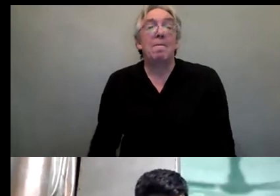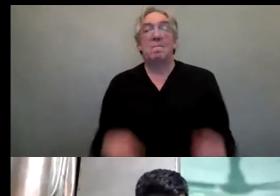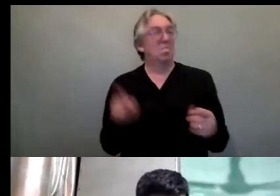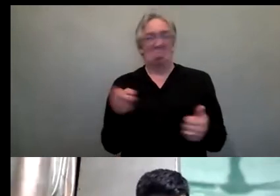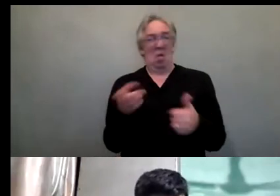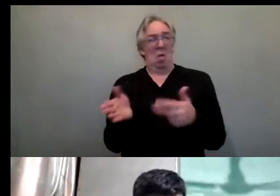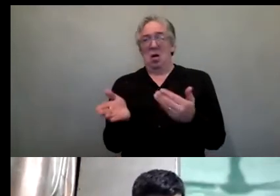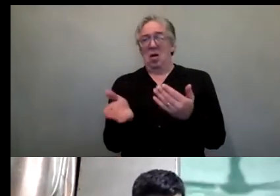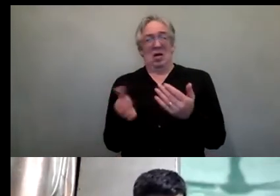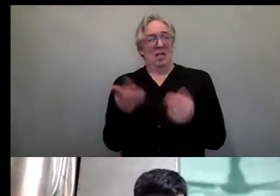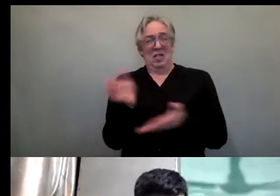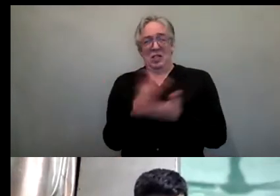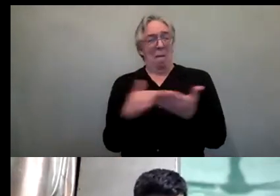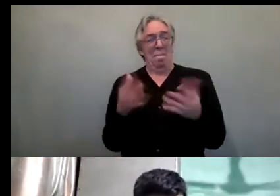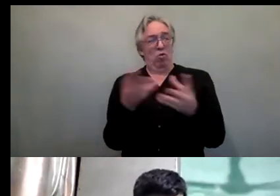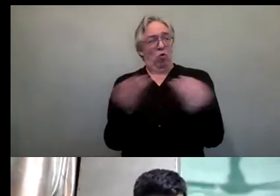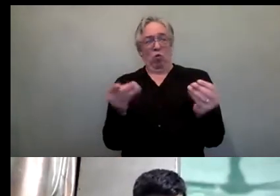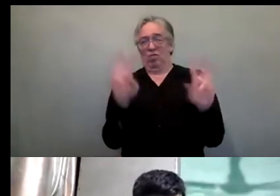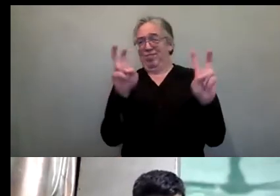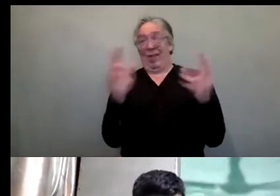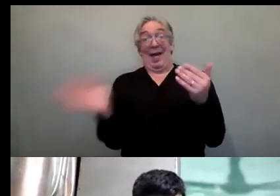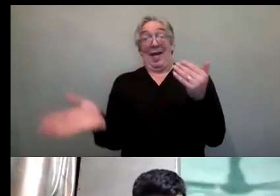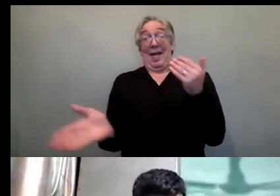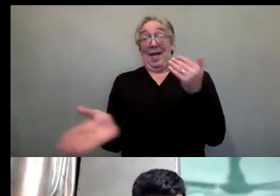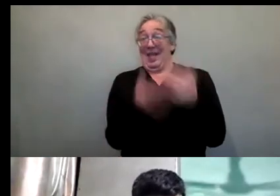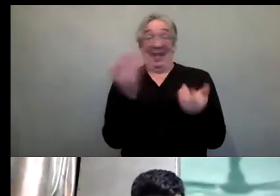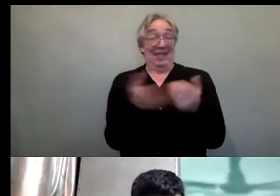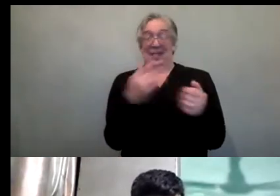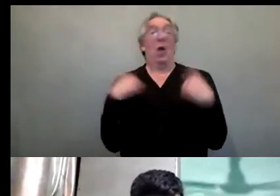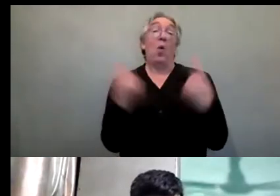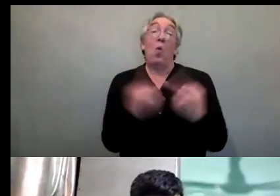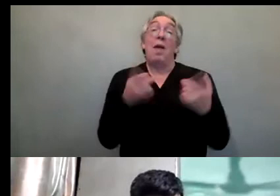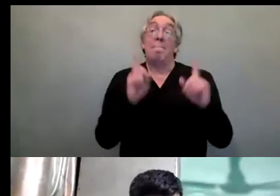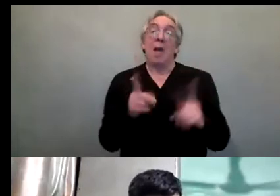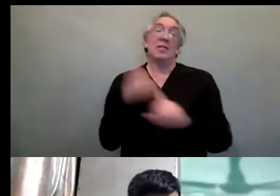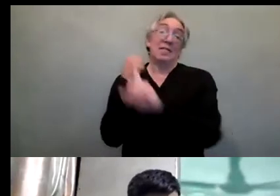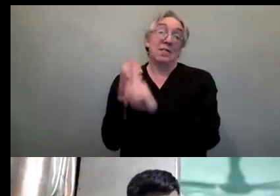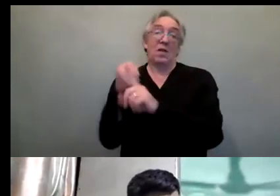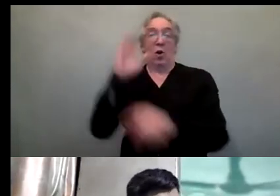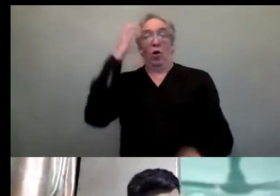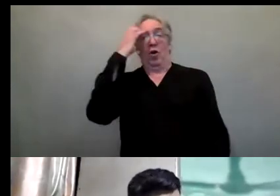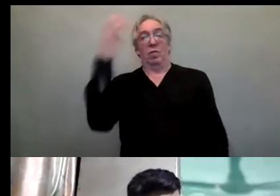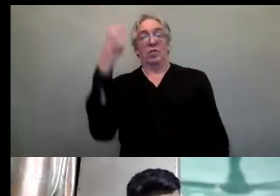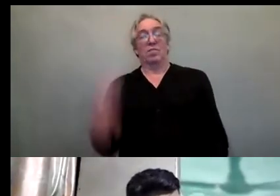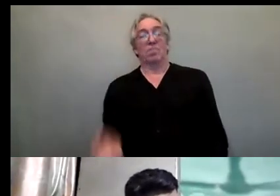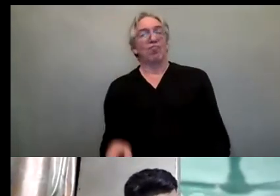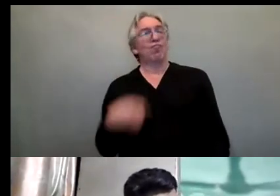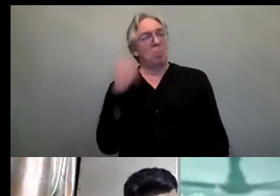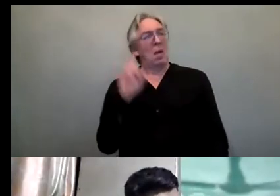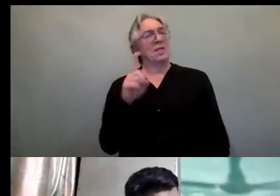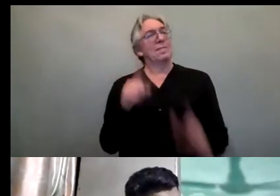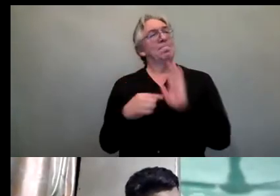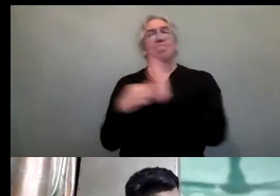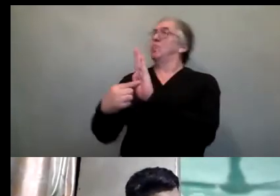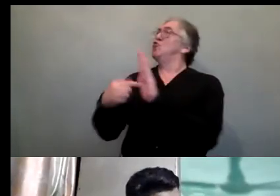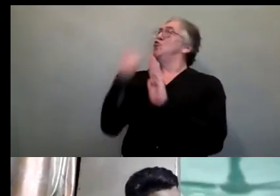governments to satisfy the needs of persons with disabilities. The other thing I would like to say is that it seems like a